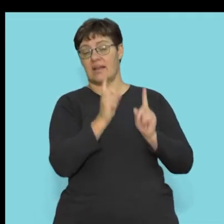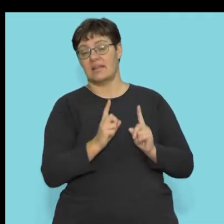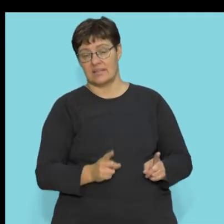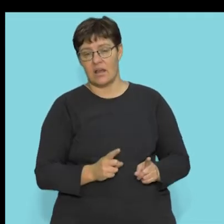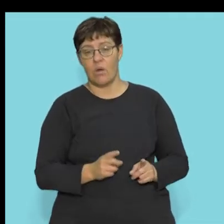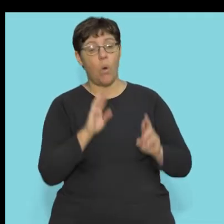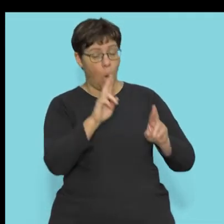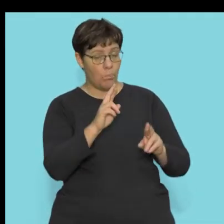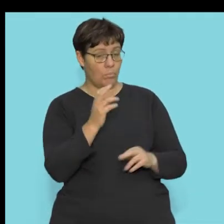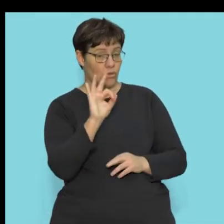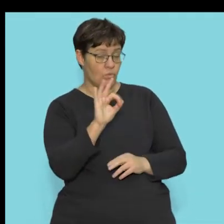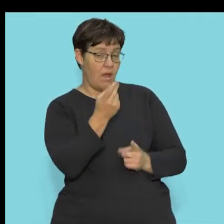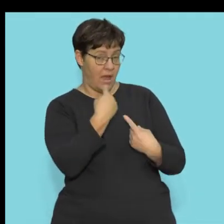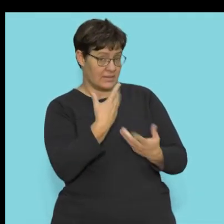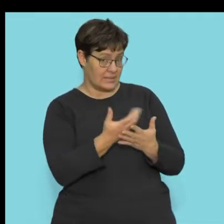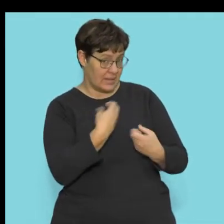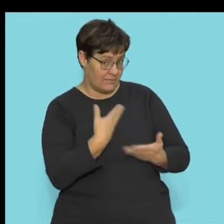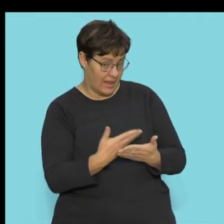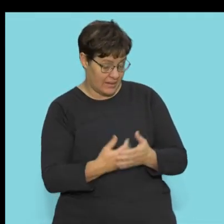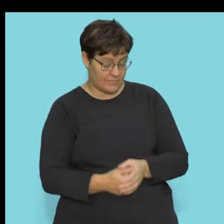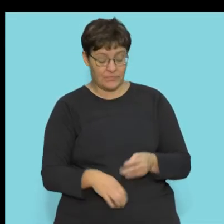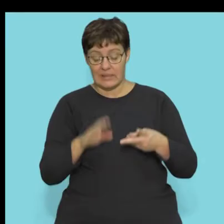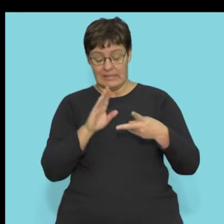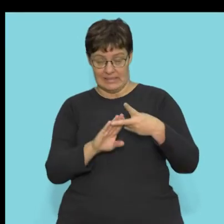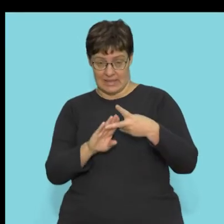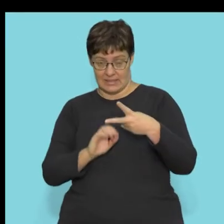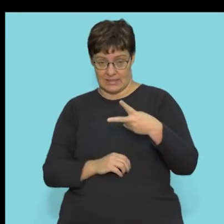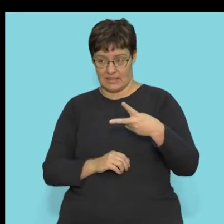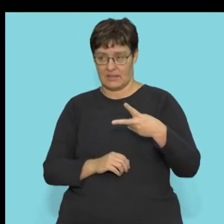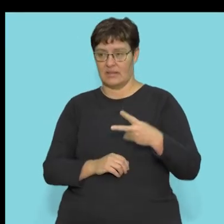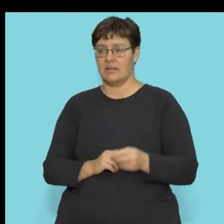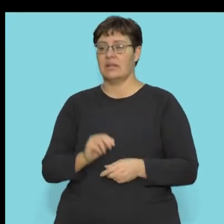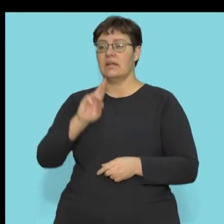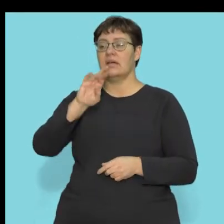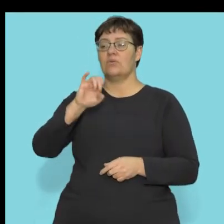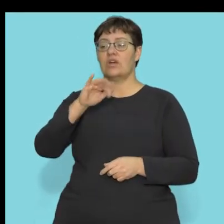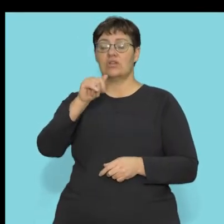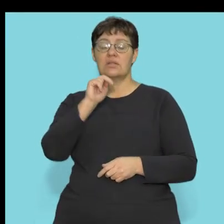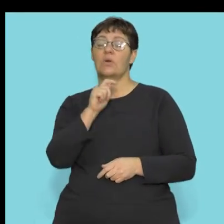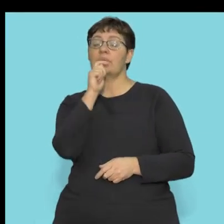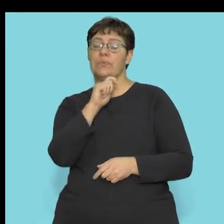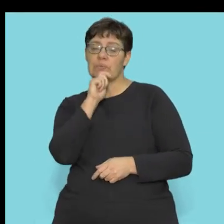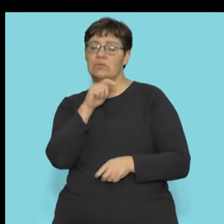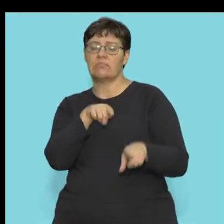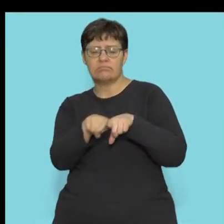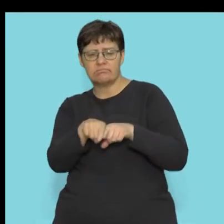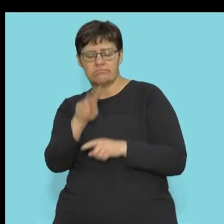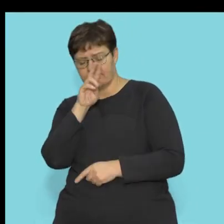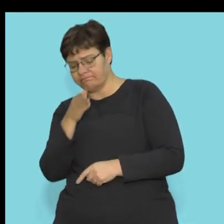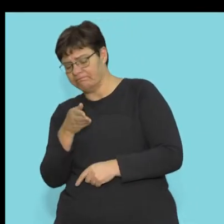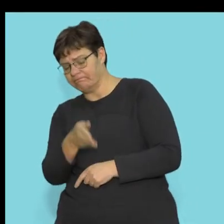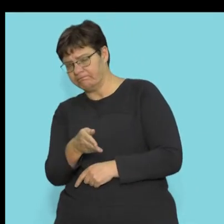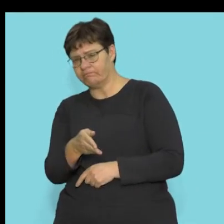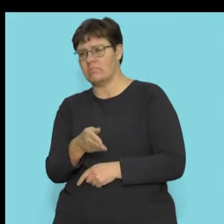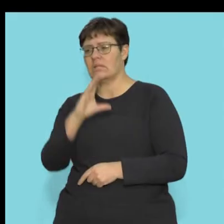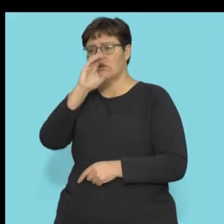to give me 3 answers in a bit. The second question is, the reagent used to test for the presence of